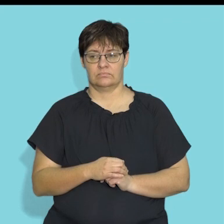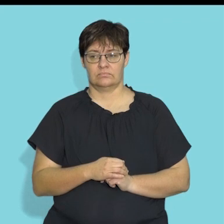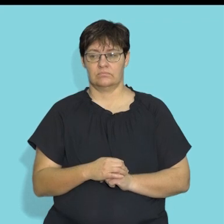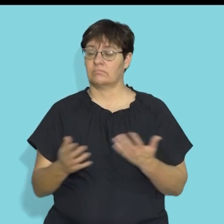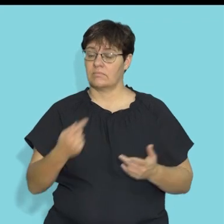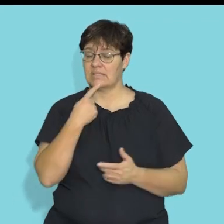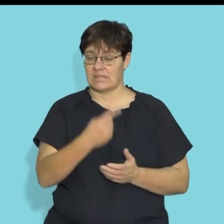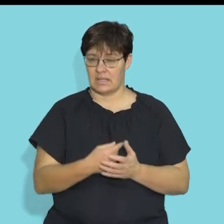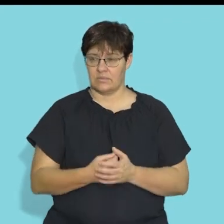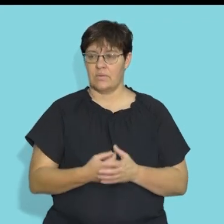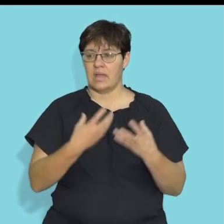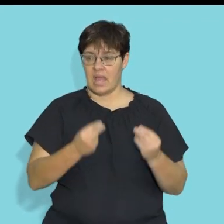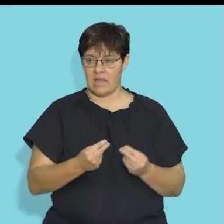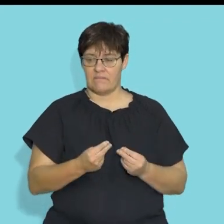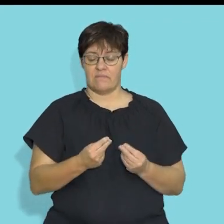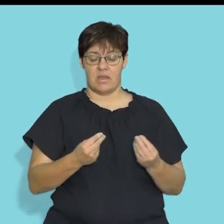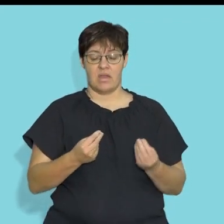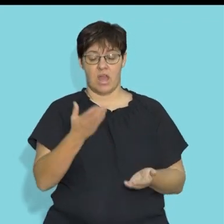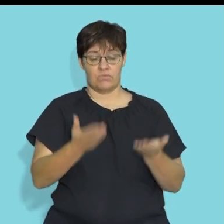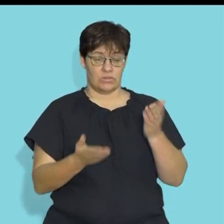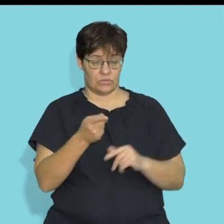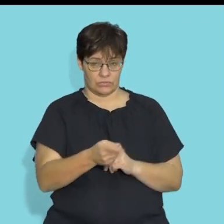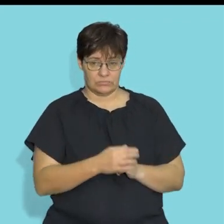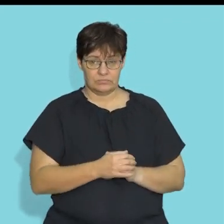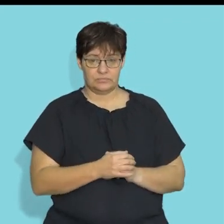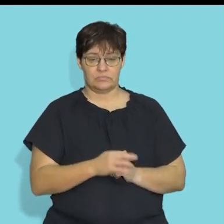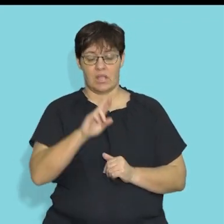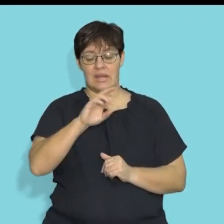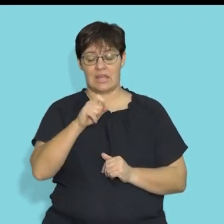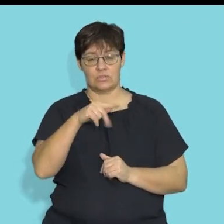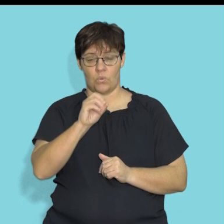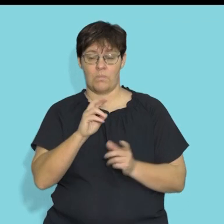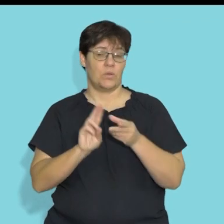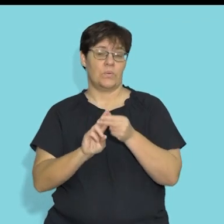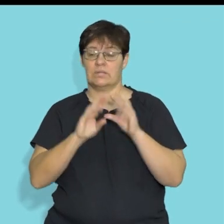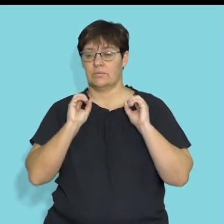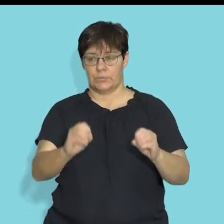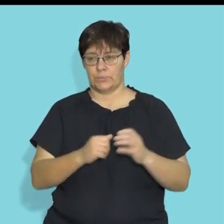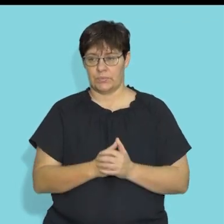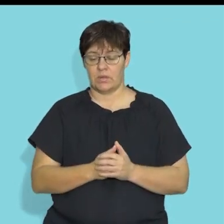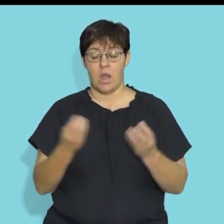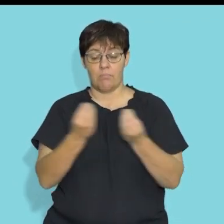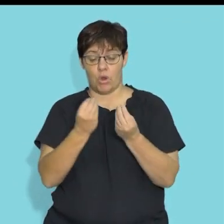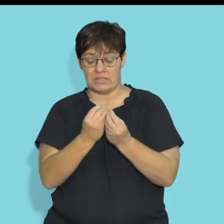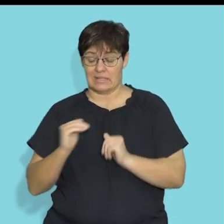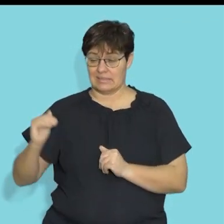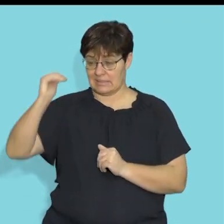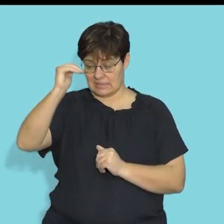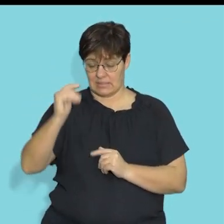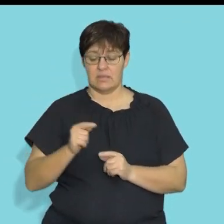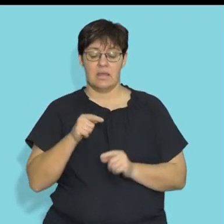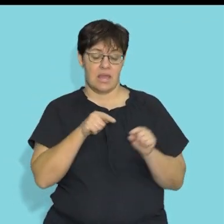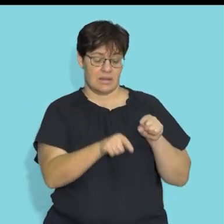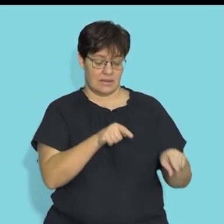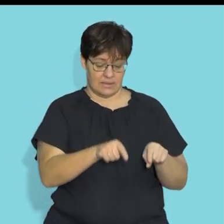As I said, we have for the ratio, remember this is a ratio, there's no units, we have the product